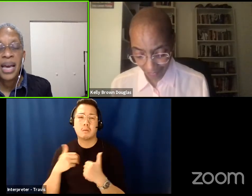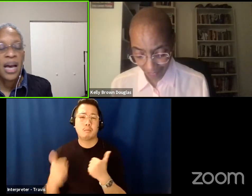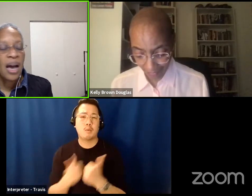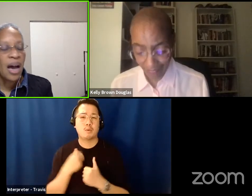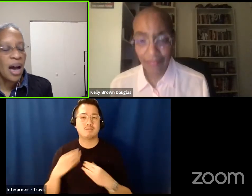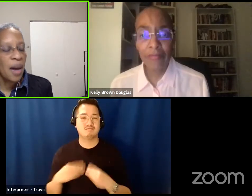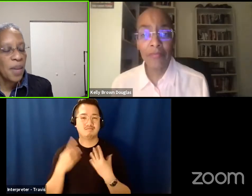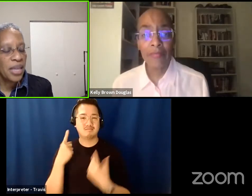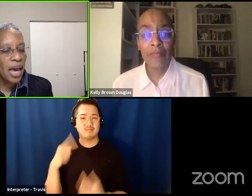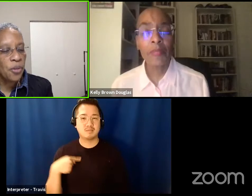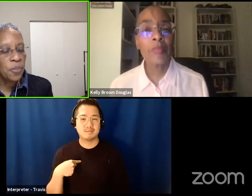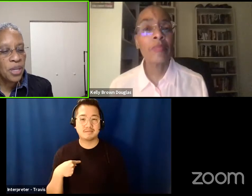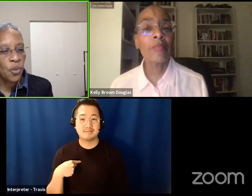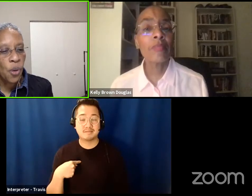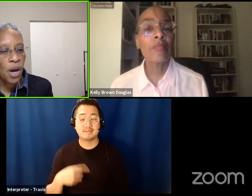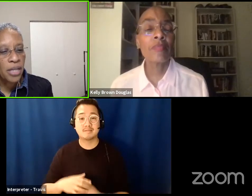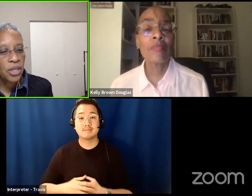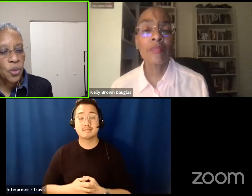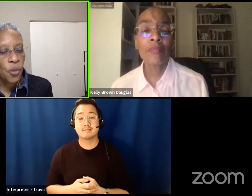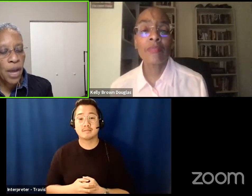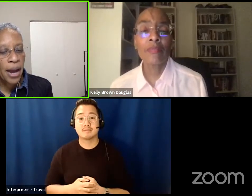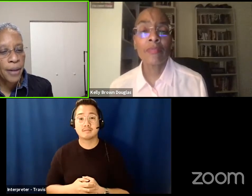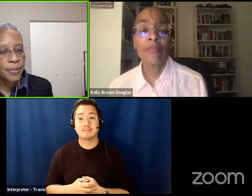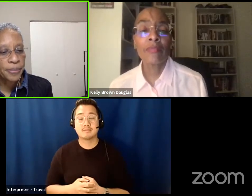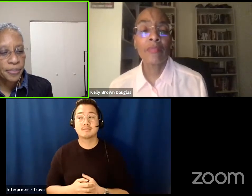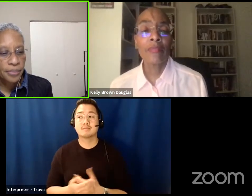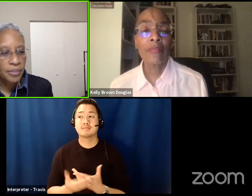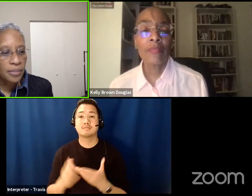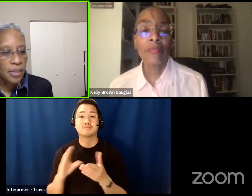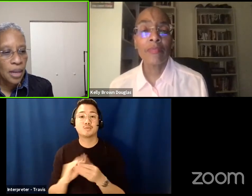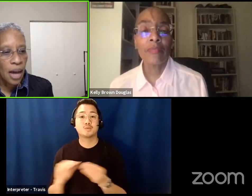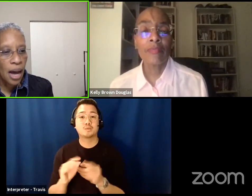to me. And that would be the ones where